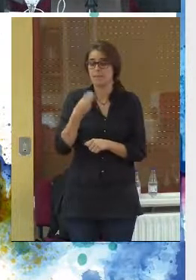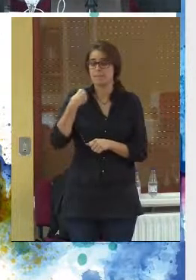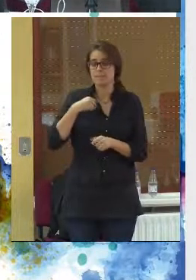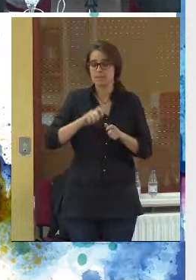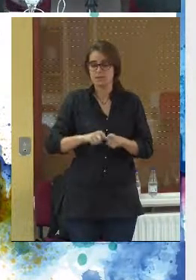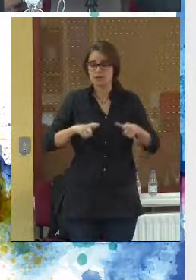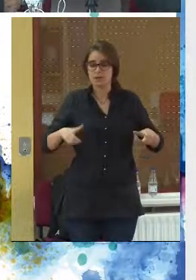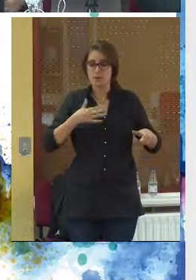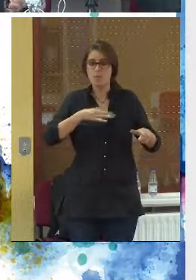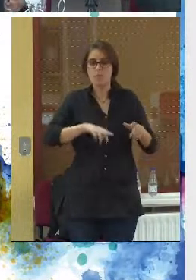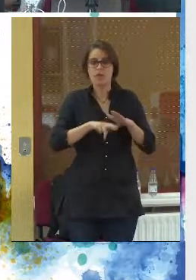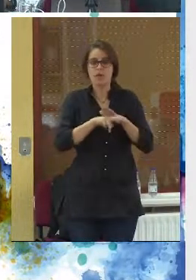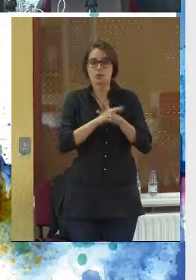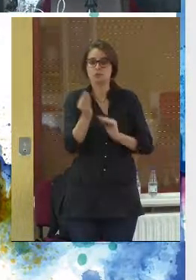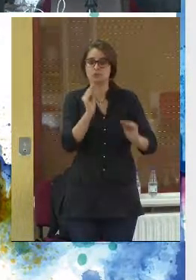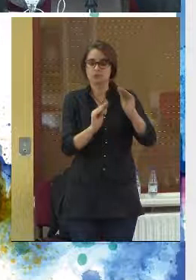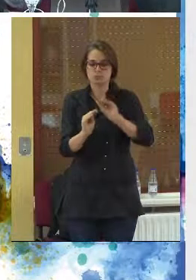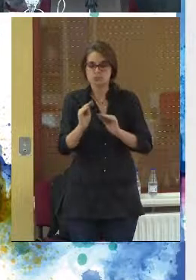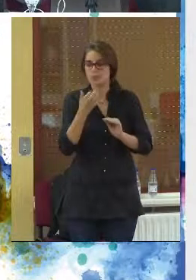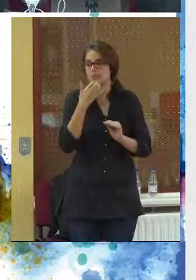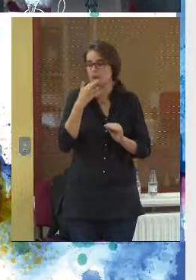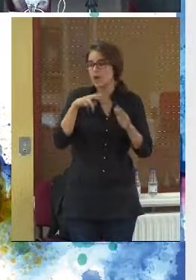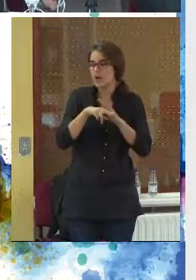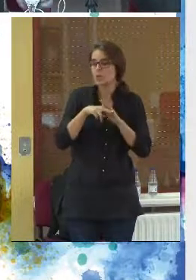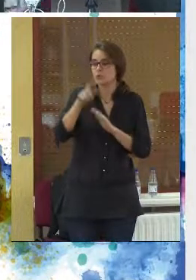same platform, you can also upload resources,